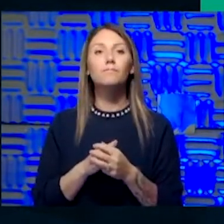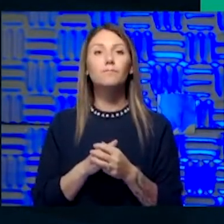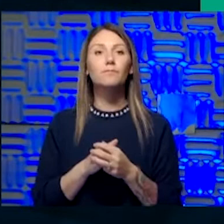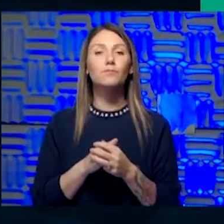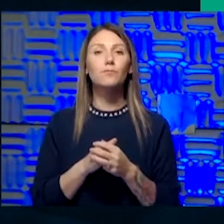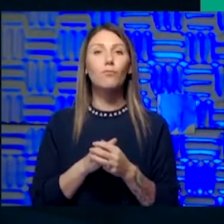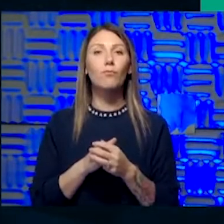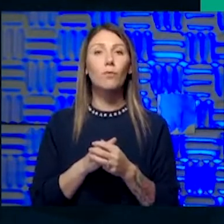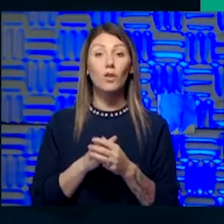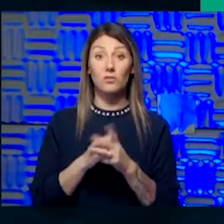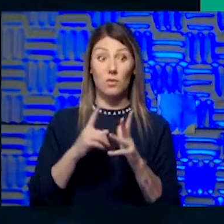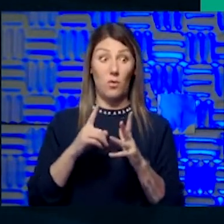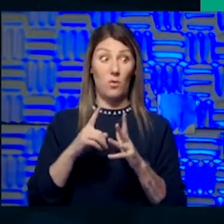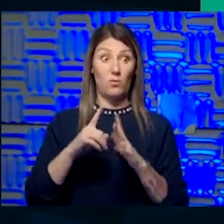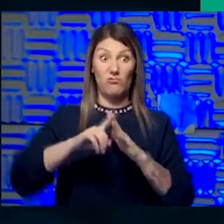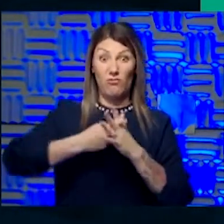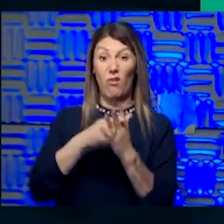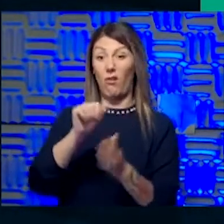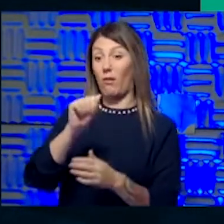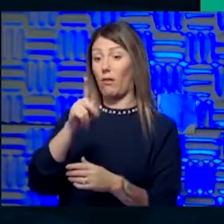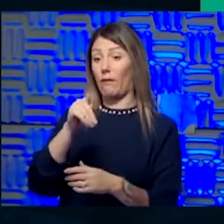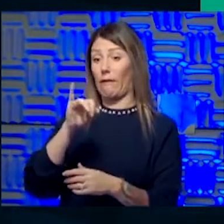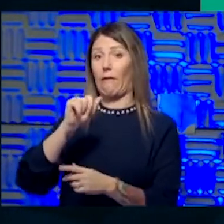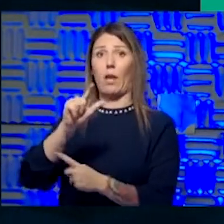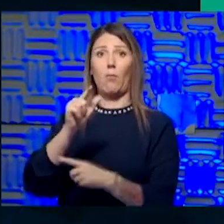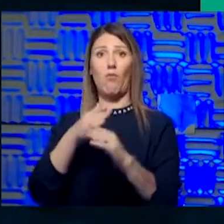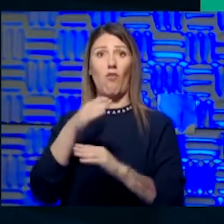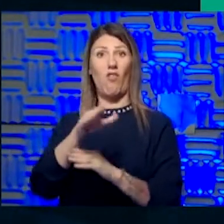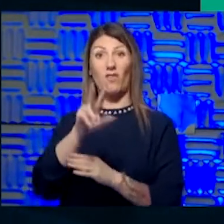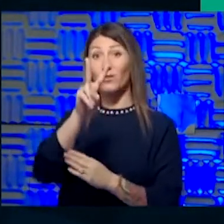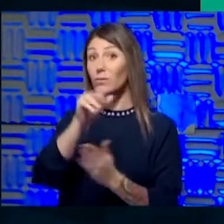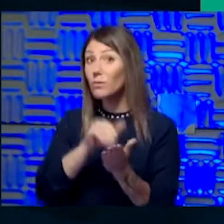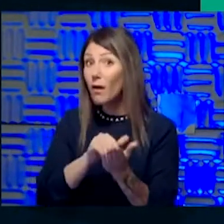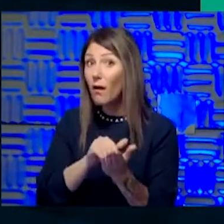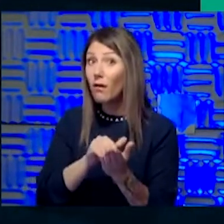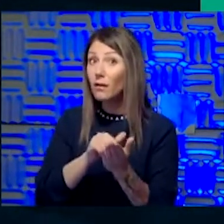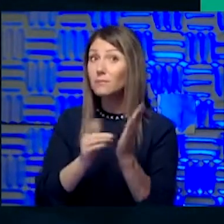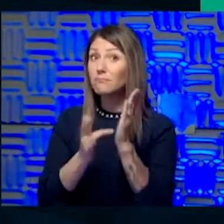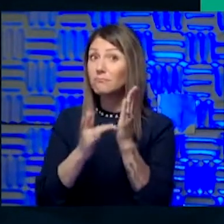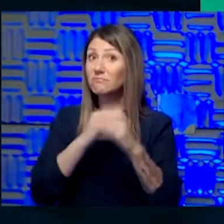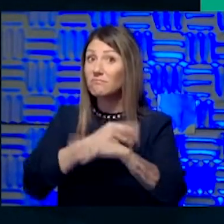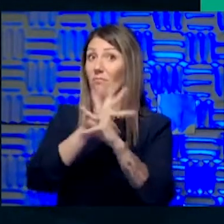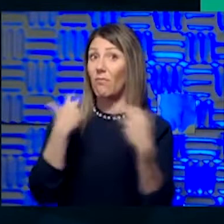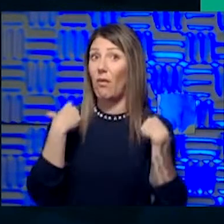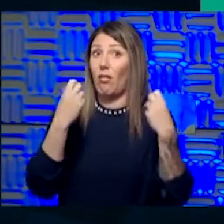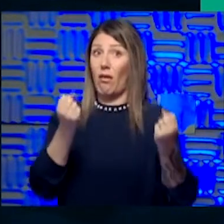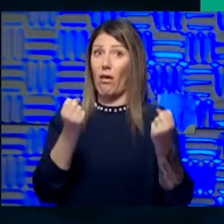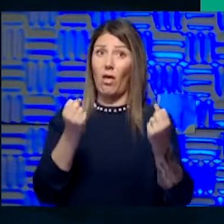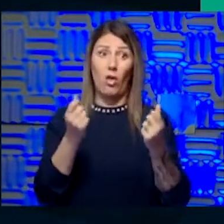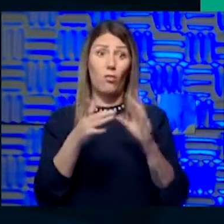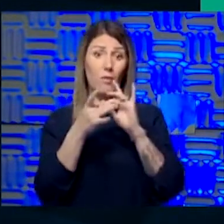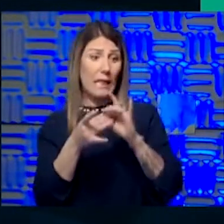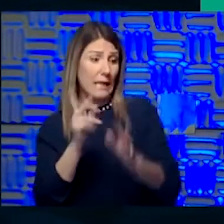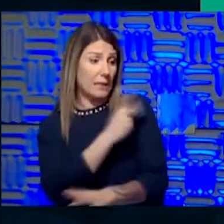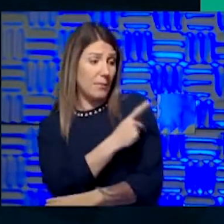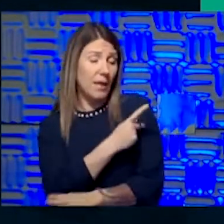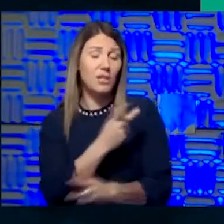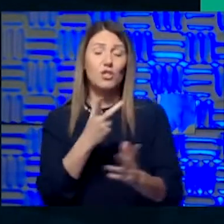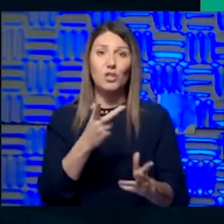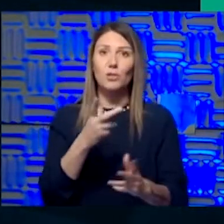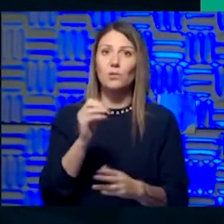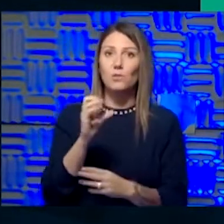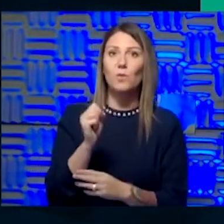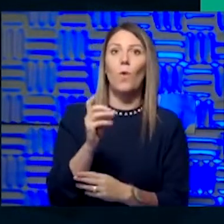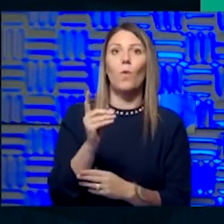April, we've done well over 2,000 visits just to keep, the other side of things is patients not getting their care